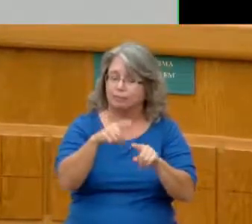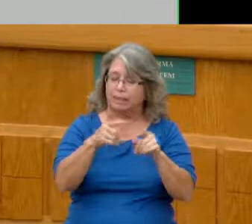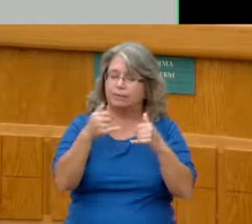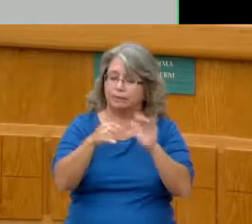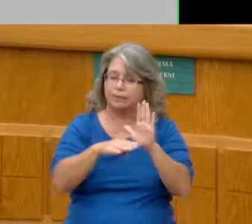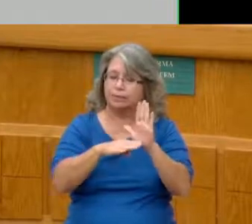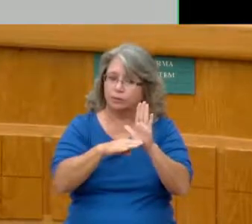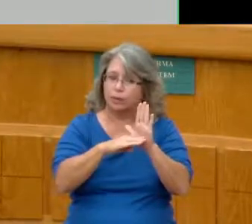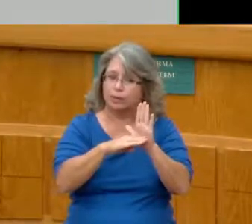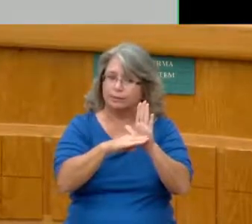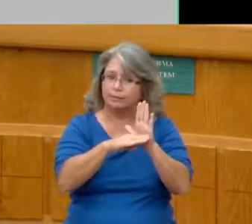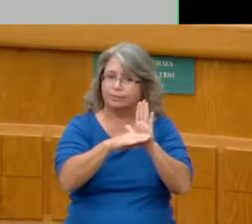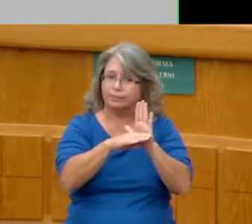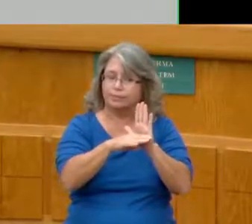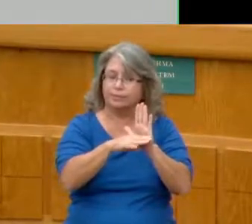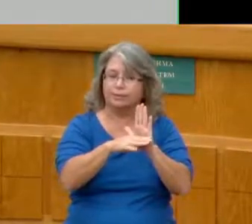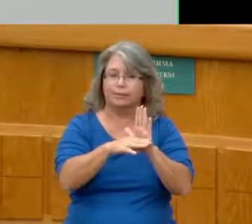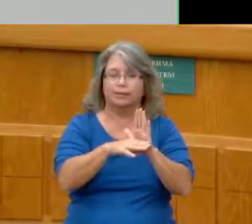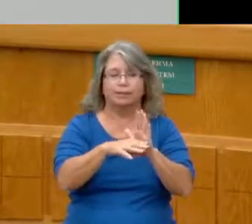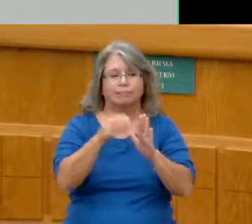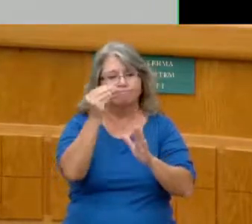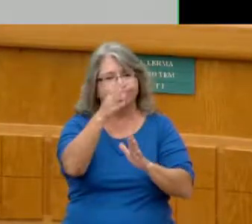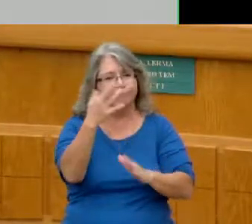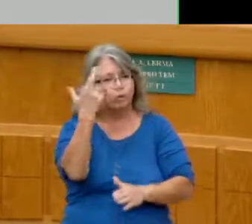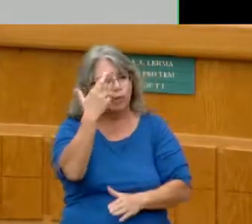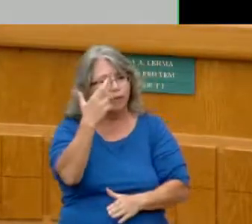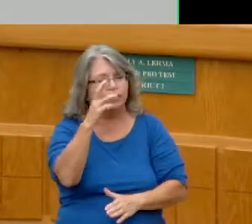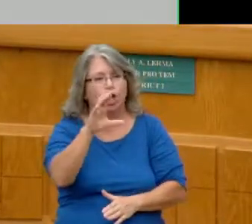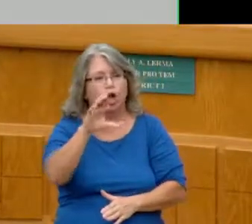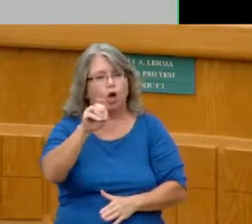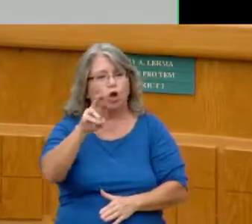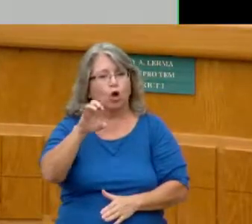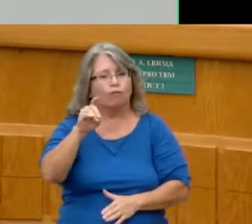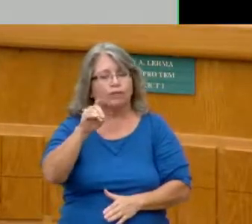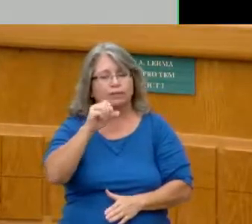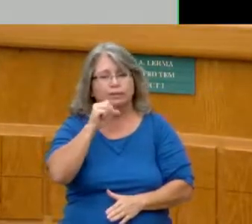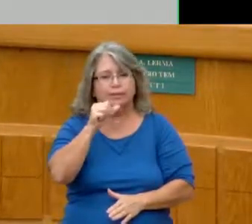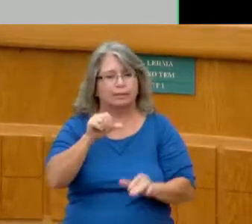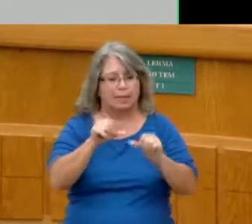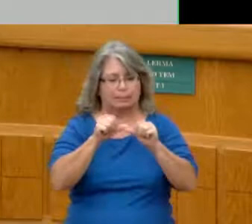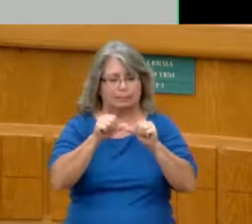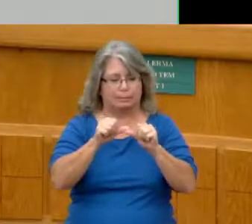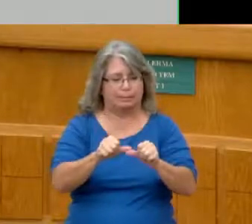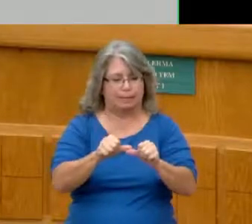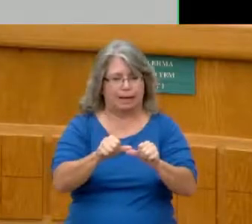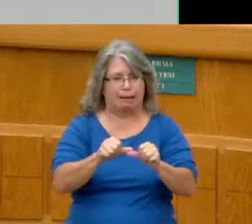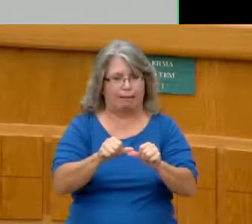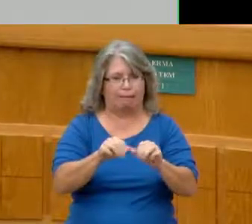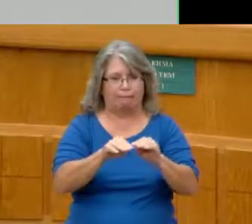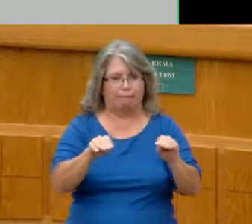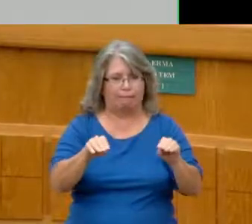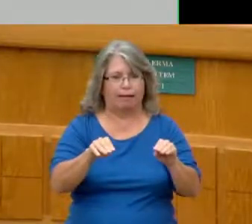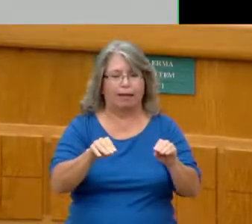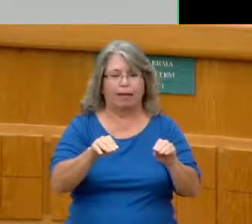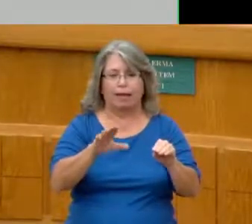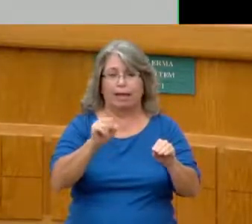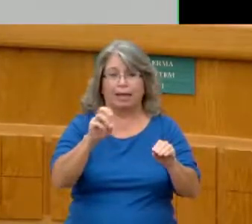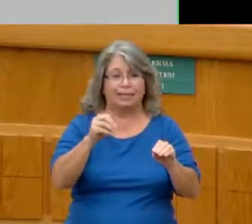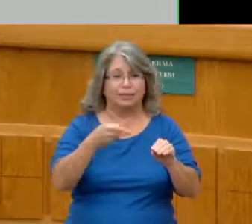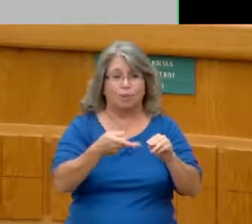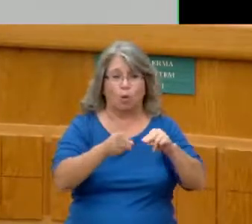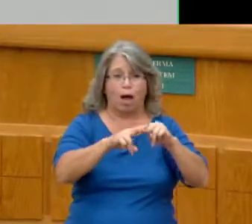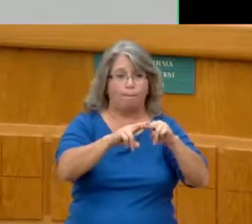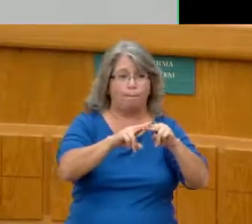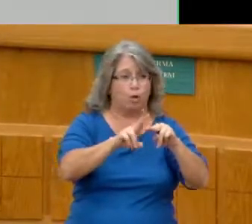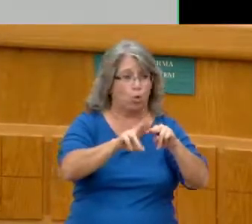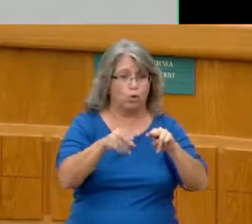thing to realize is COVID doesn't stay still. The cases are either going up or they're going down. And when that transmission